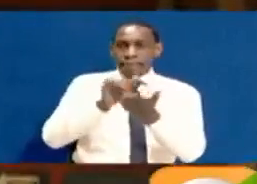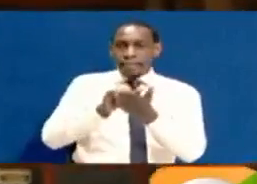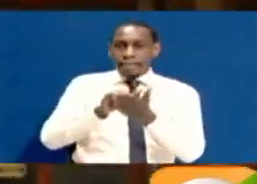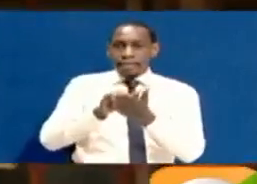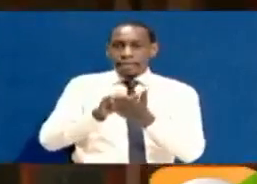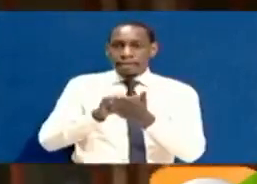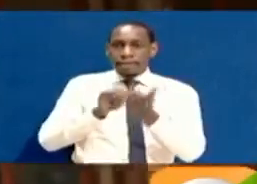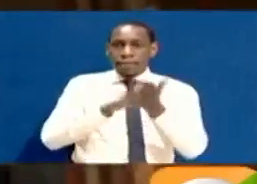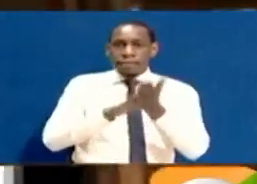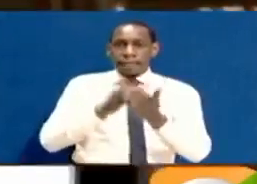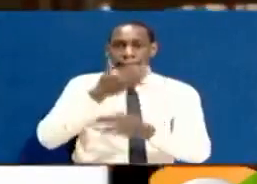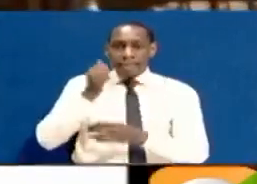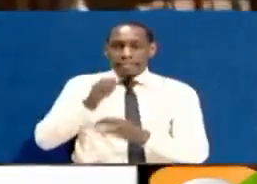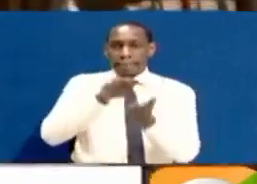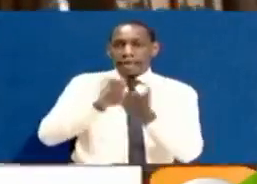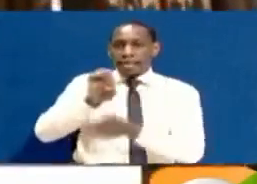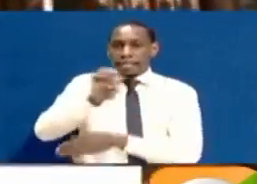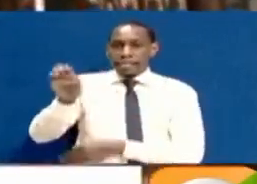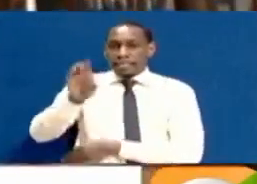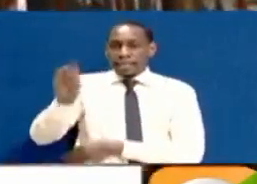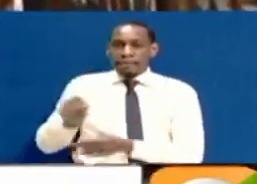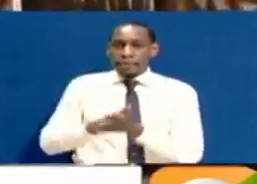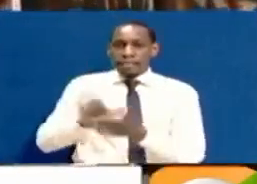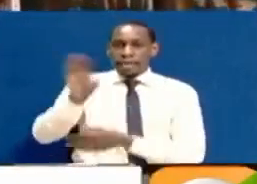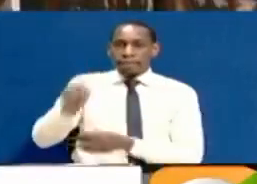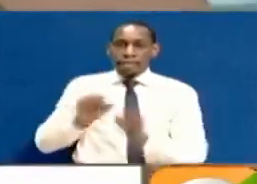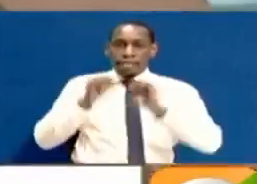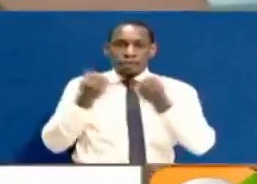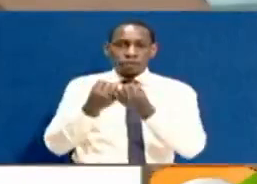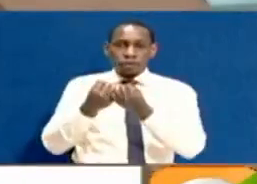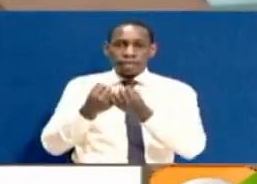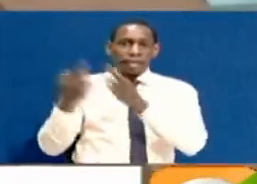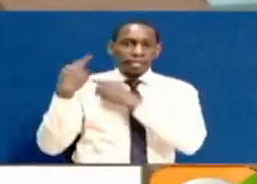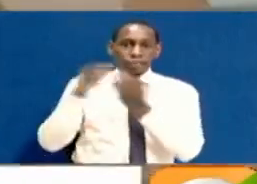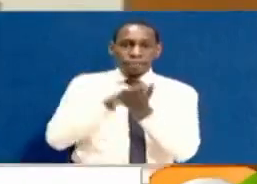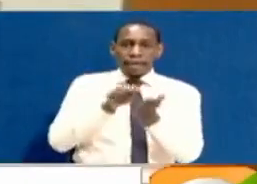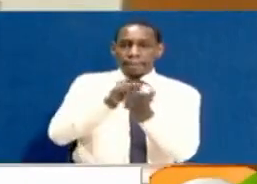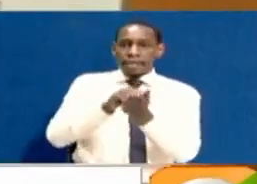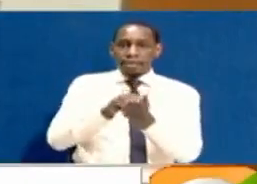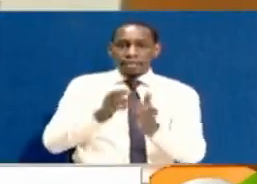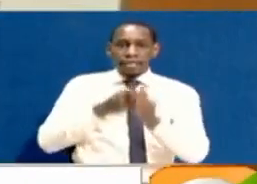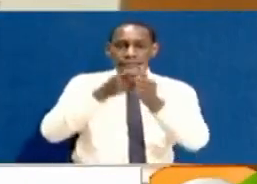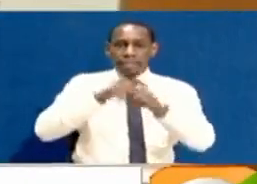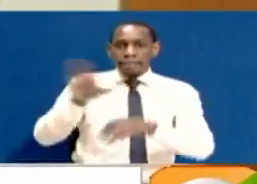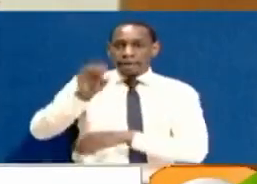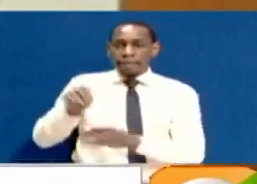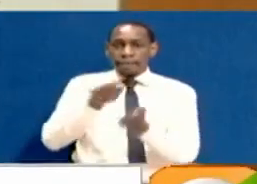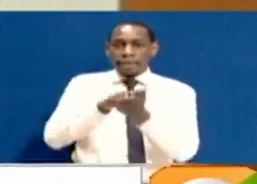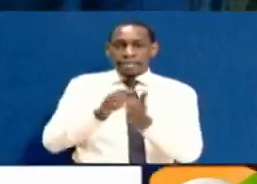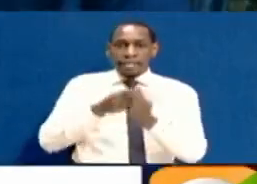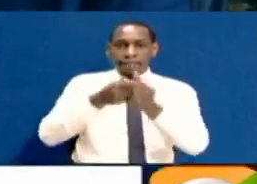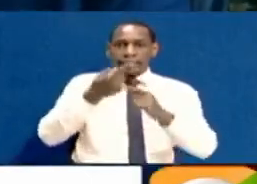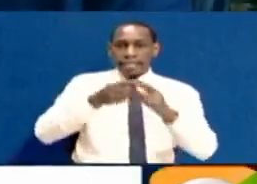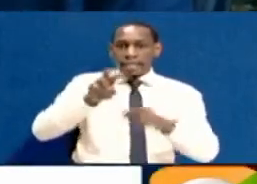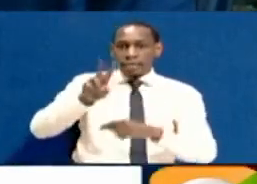the best regional bank in East Africa and Africa's socially responsible bank of the year. The lender was feted during the Africa Banking Awards